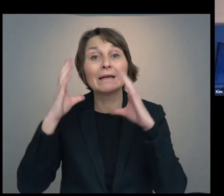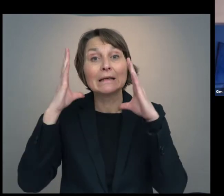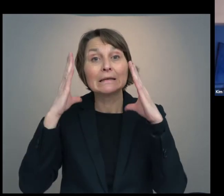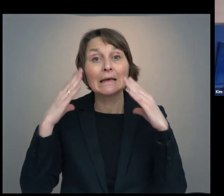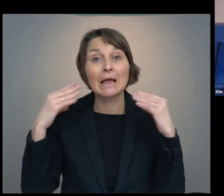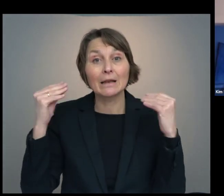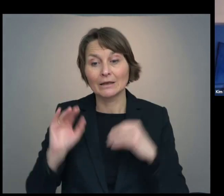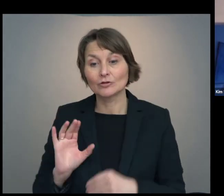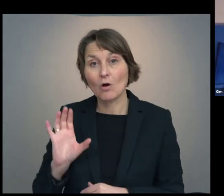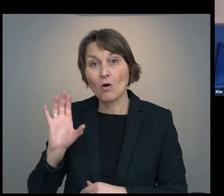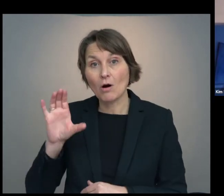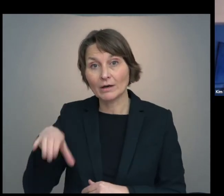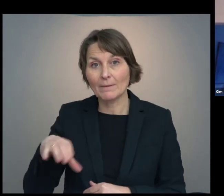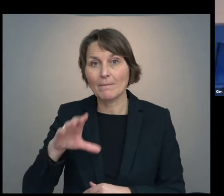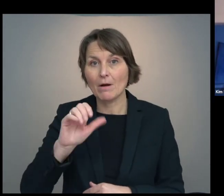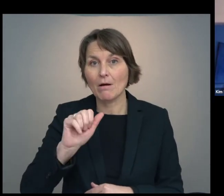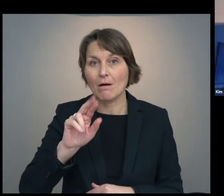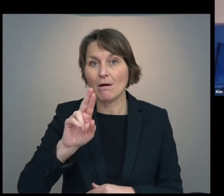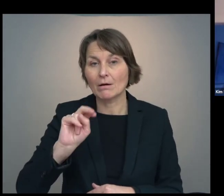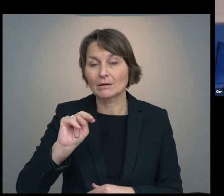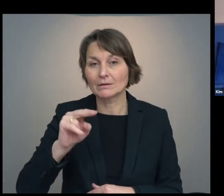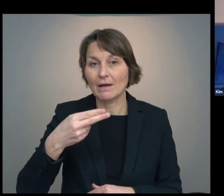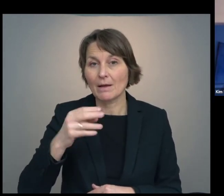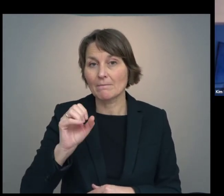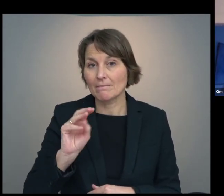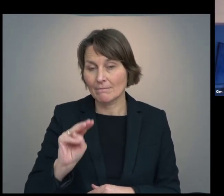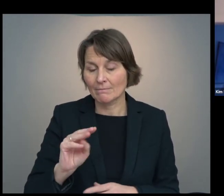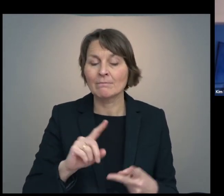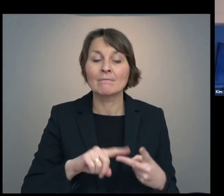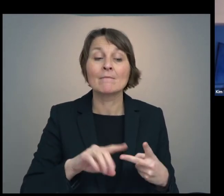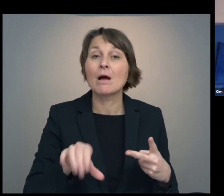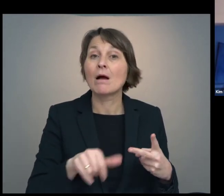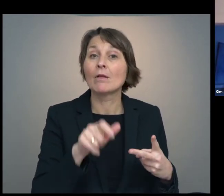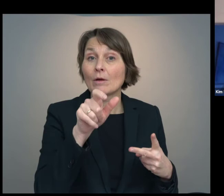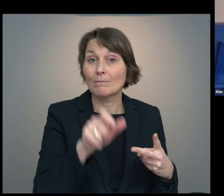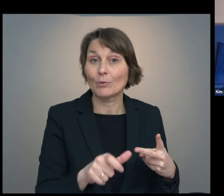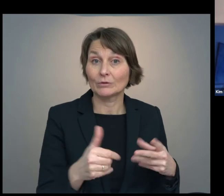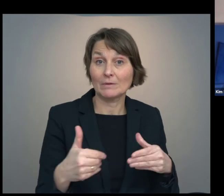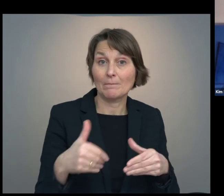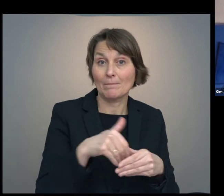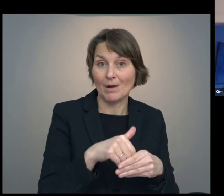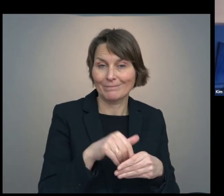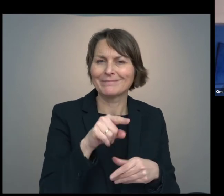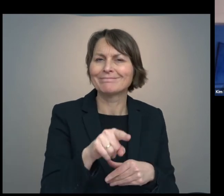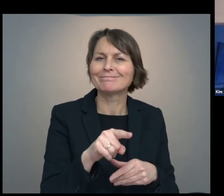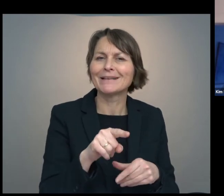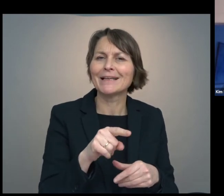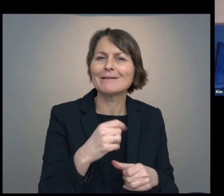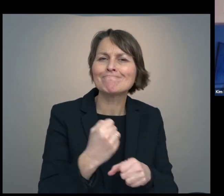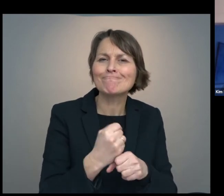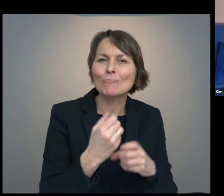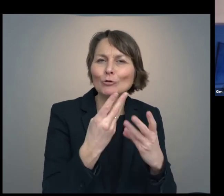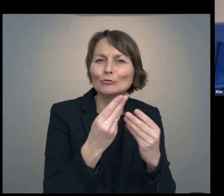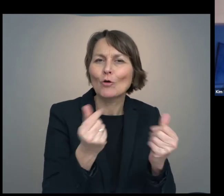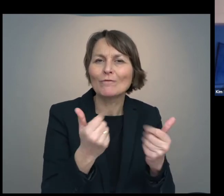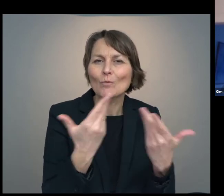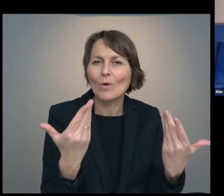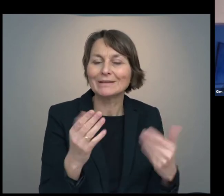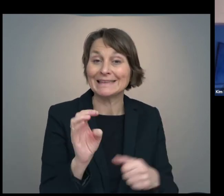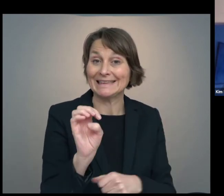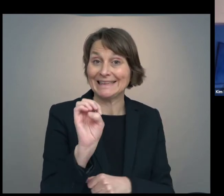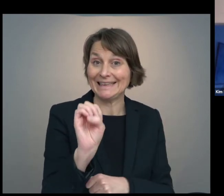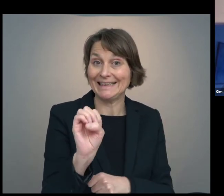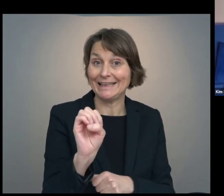working out of Arnhem, and another community member making an